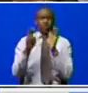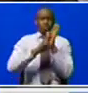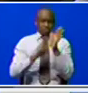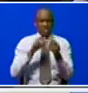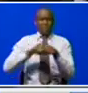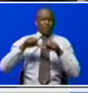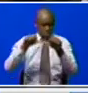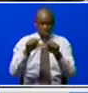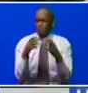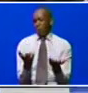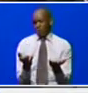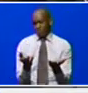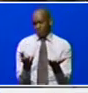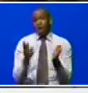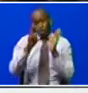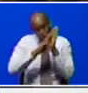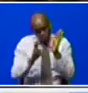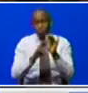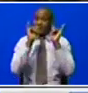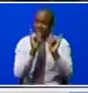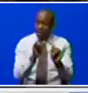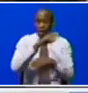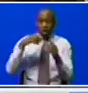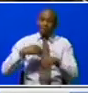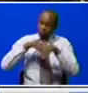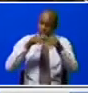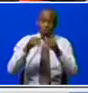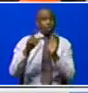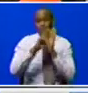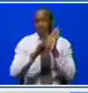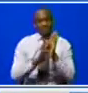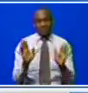you go along. The rules are the rules, and all of us have to abide by them.